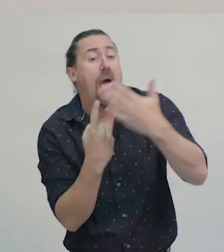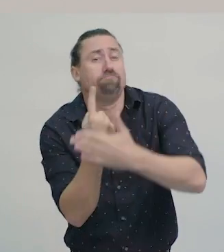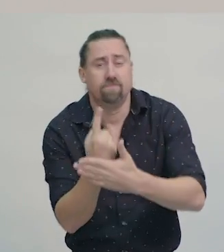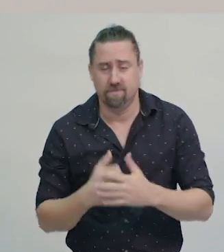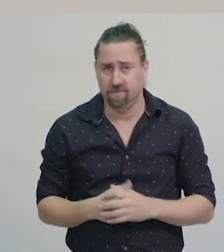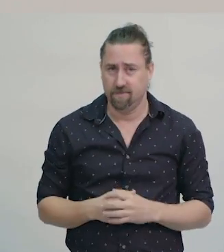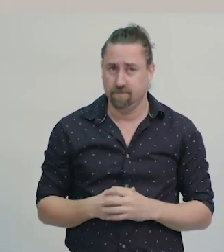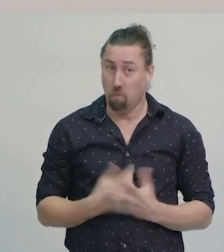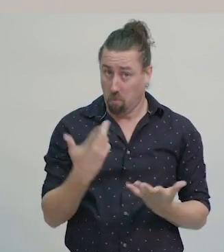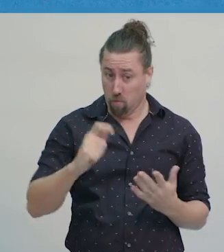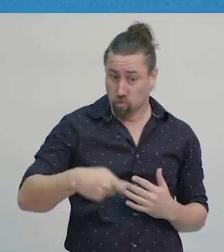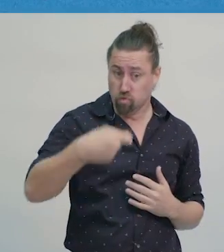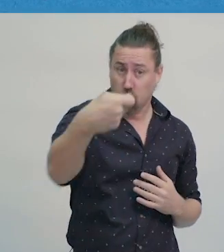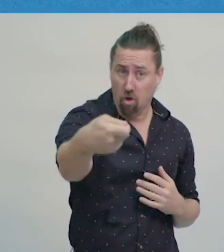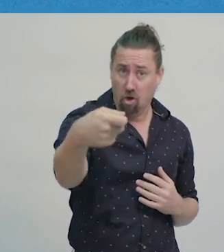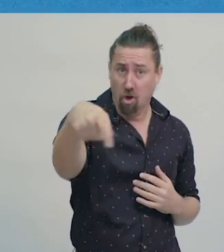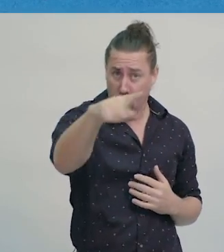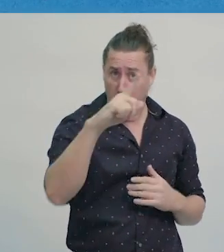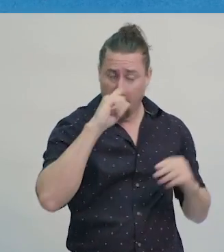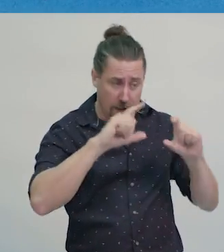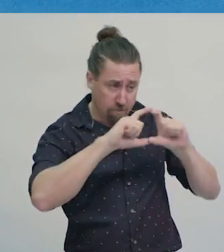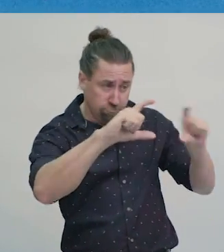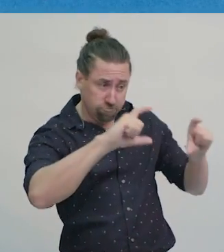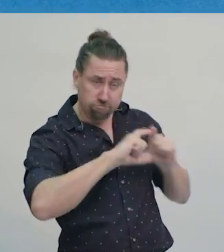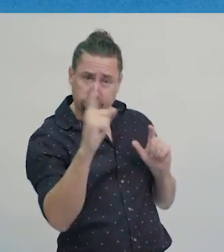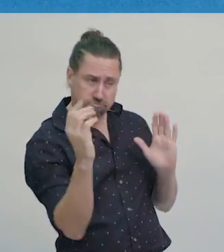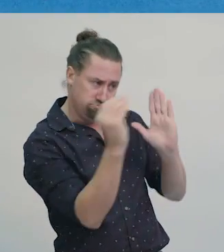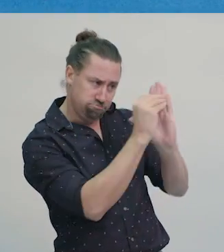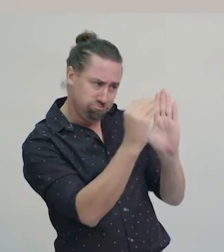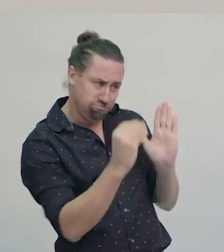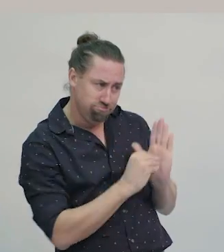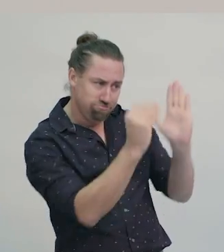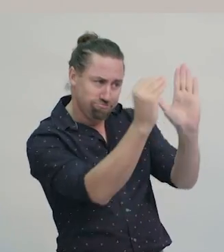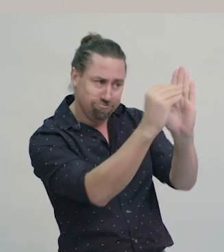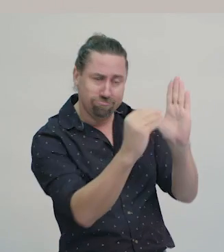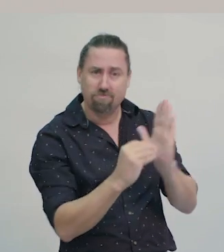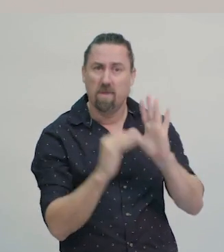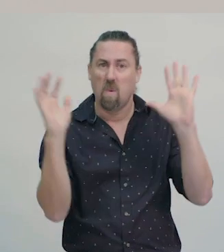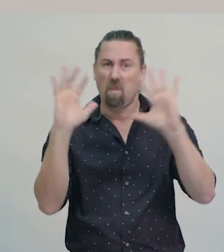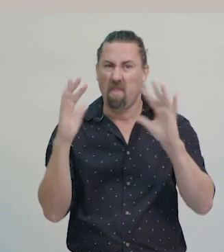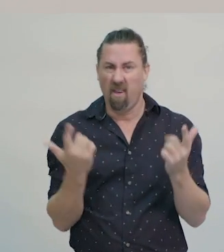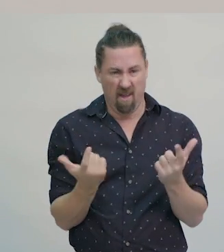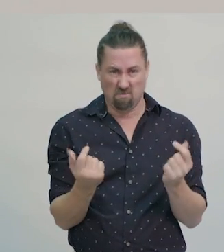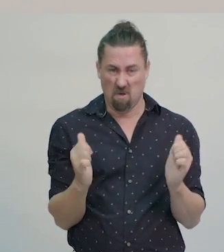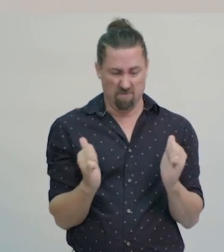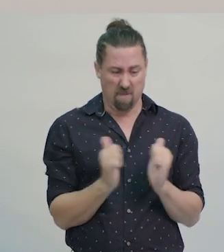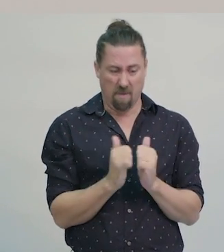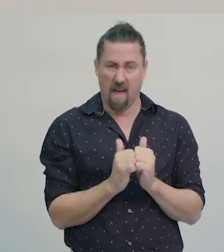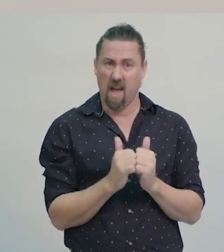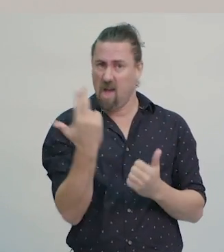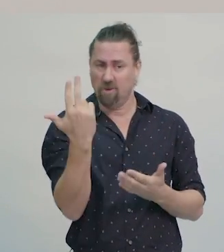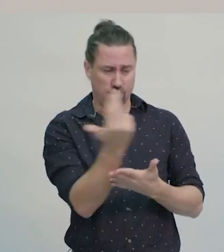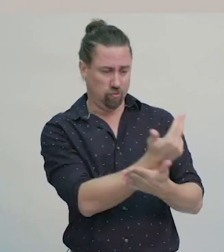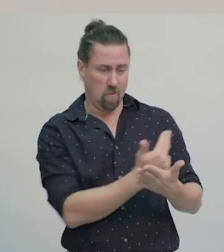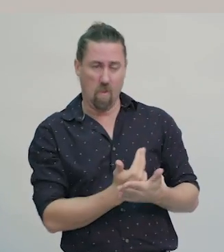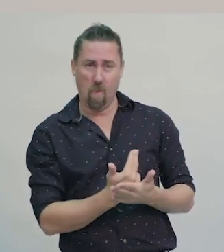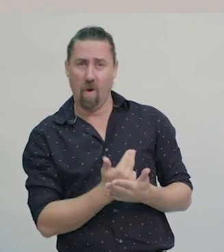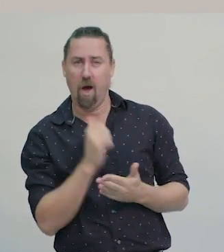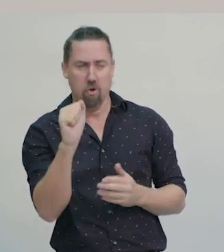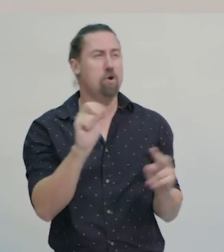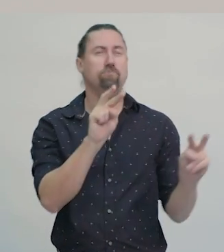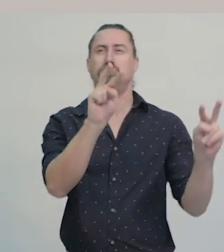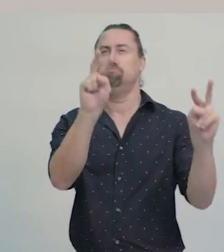happen, we are making a prediction. For example, if the weather has been sunny for the past 2 days and there hasn't been any stormy